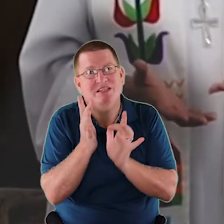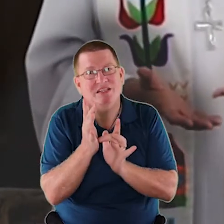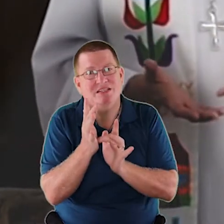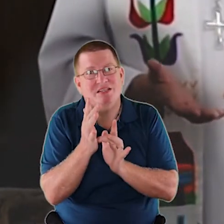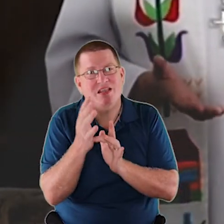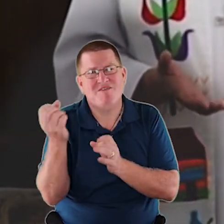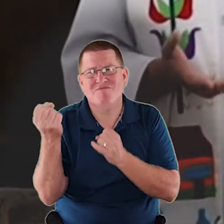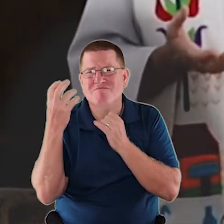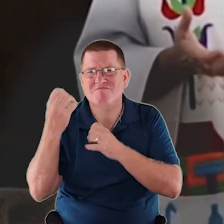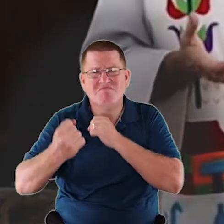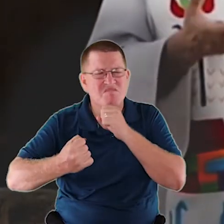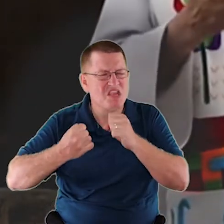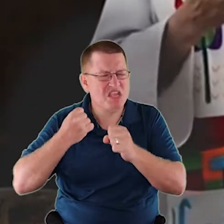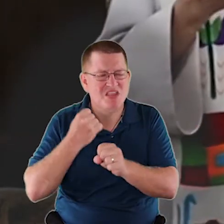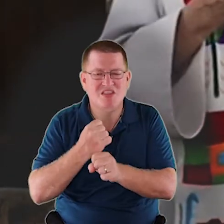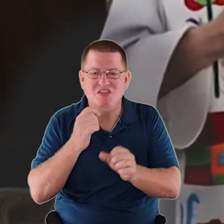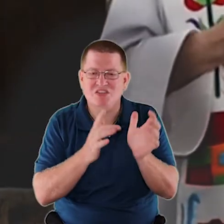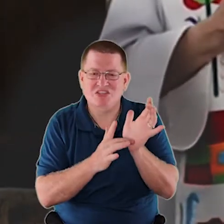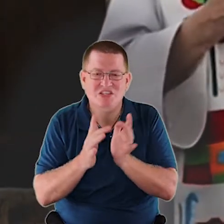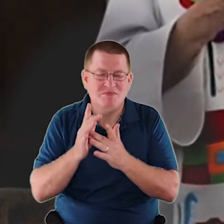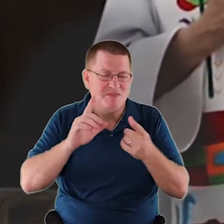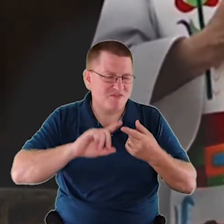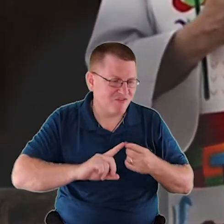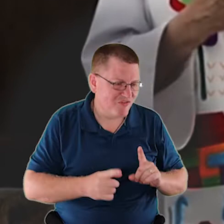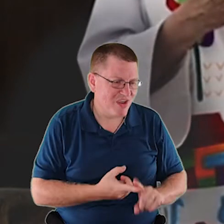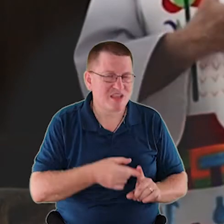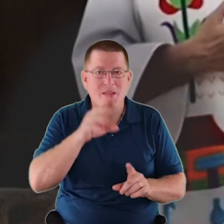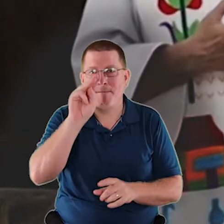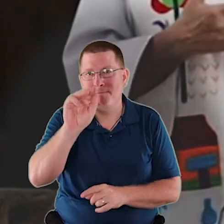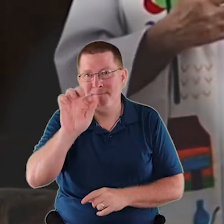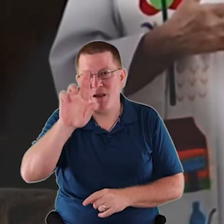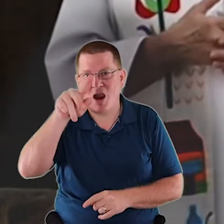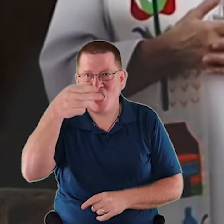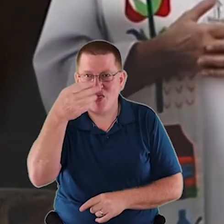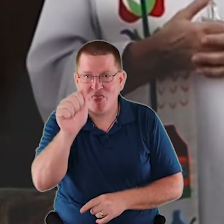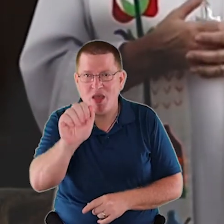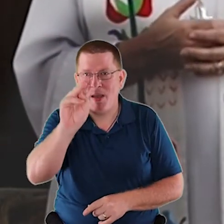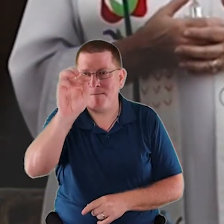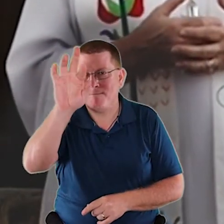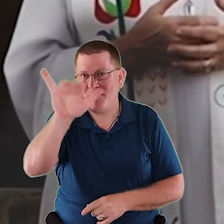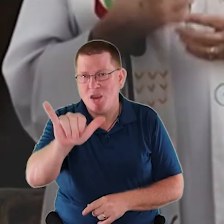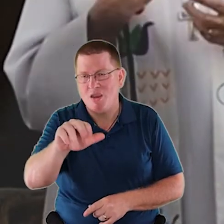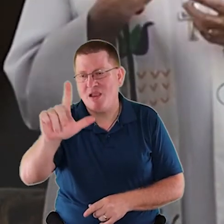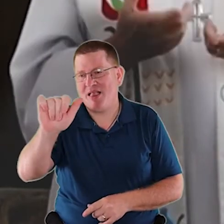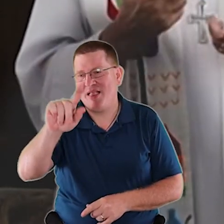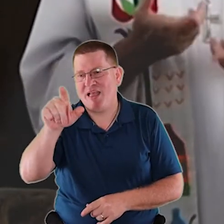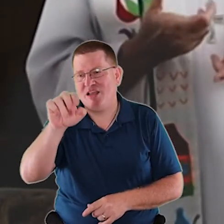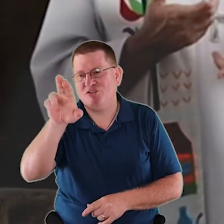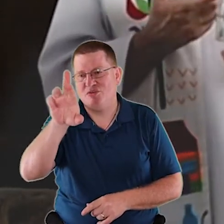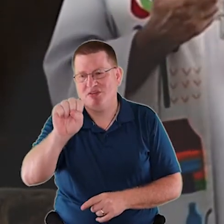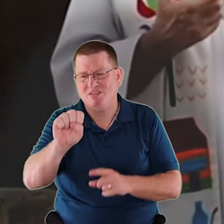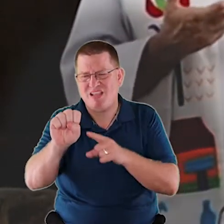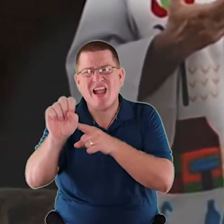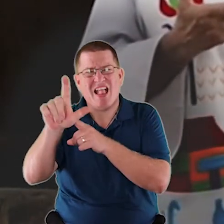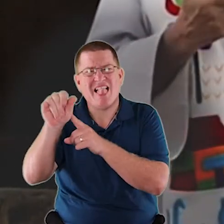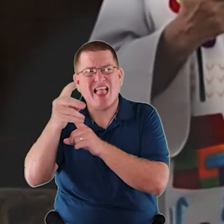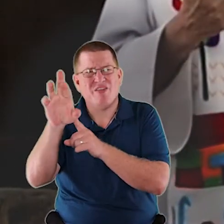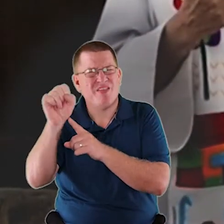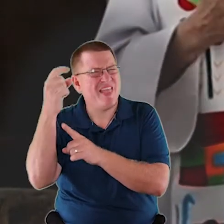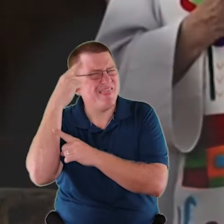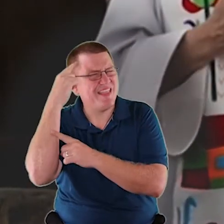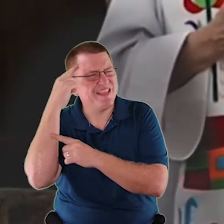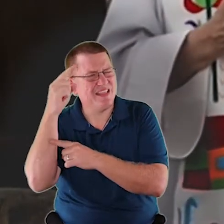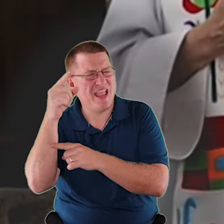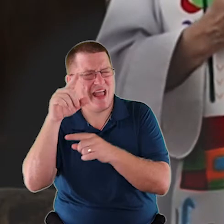For years, it seems, Jesus has been friends with Martha and Mary and Lazarus. It's my belief that Lazarus is